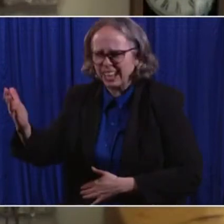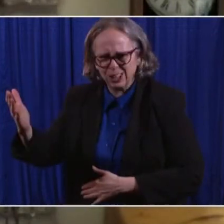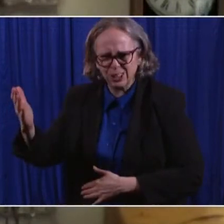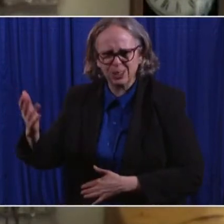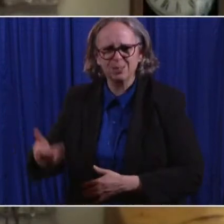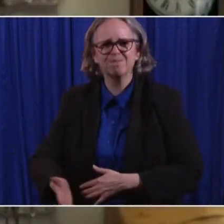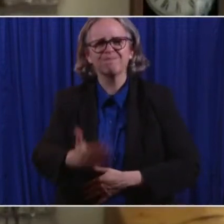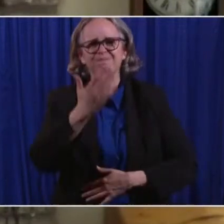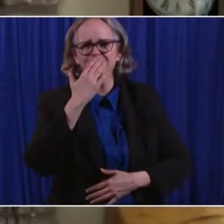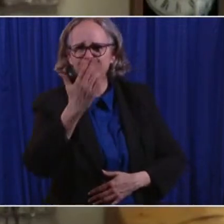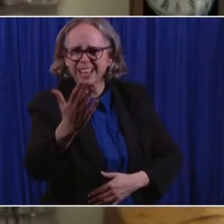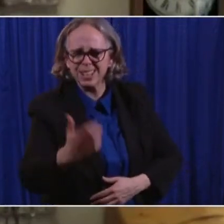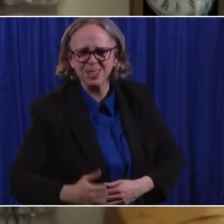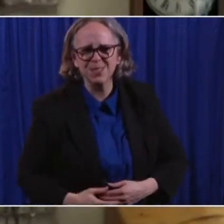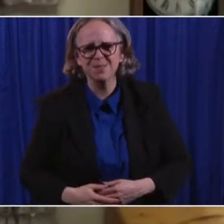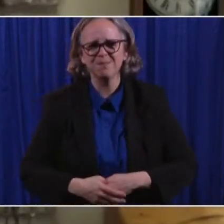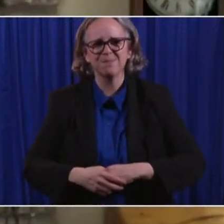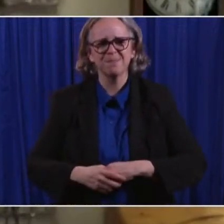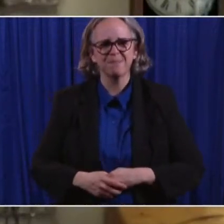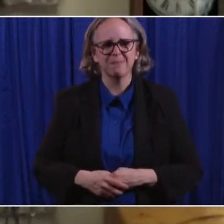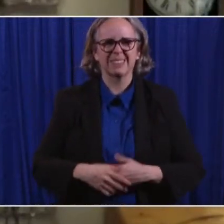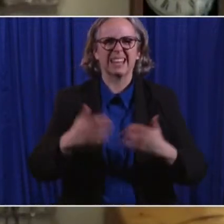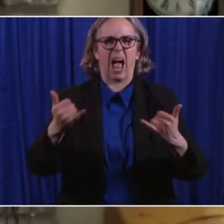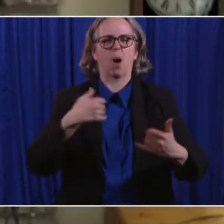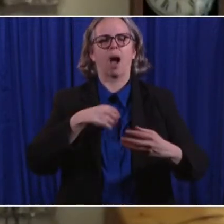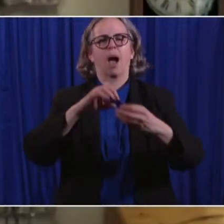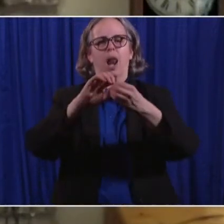the data for the day.